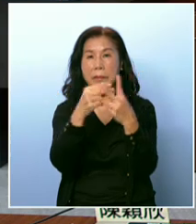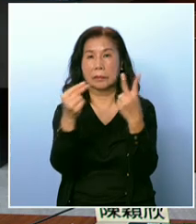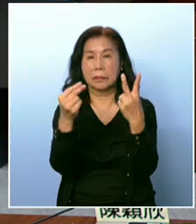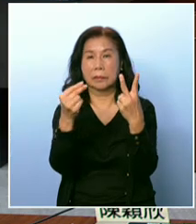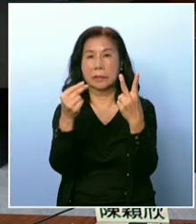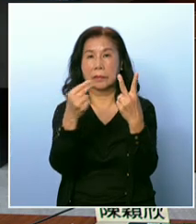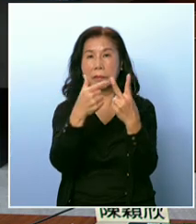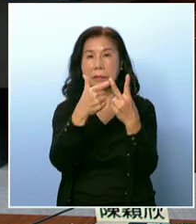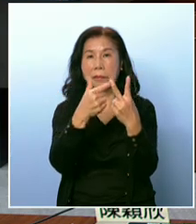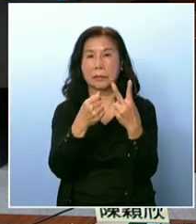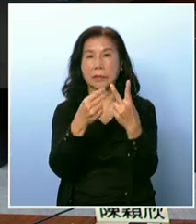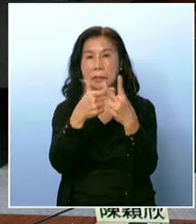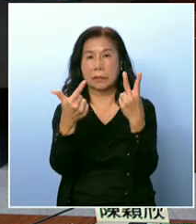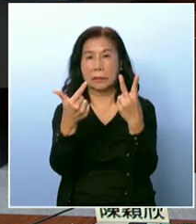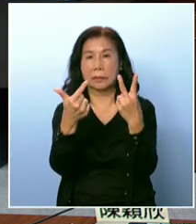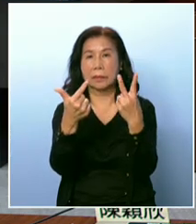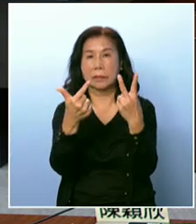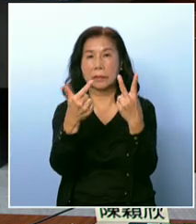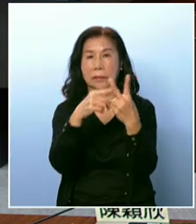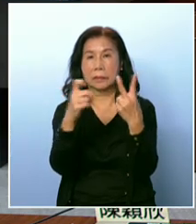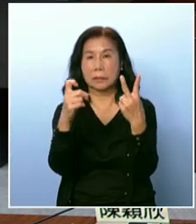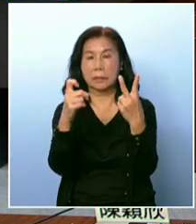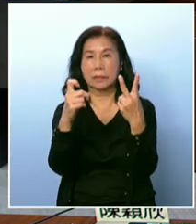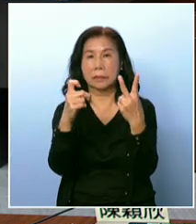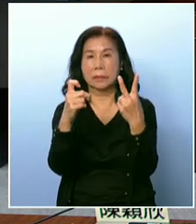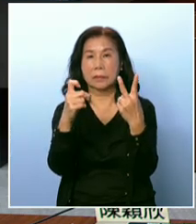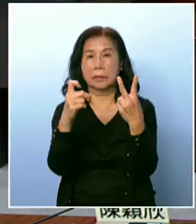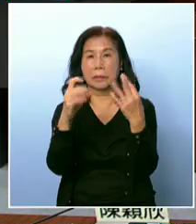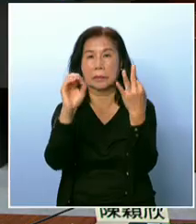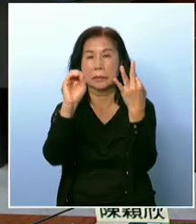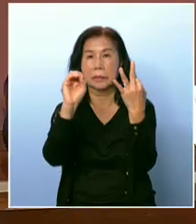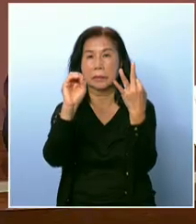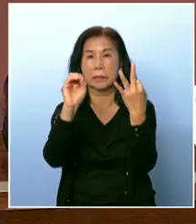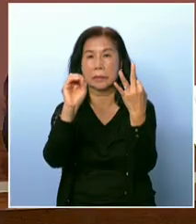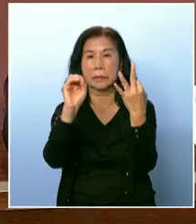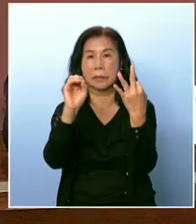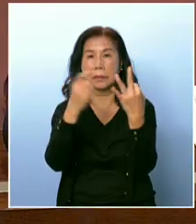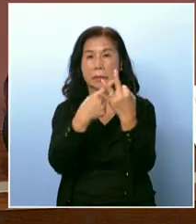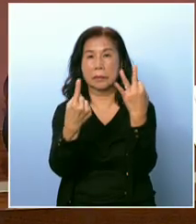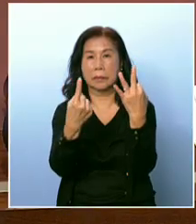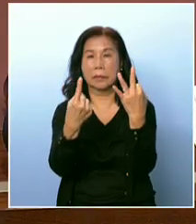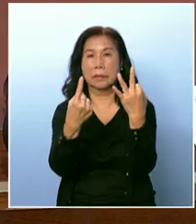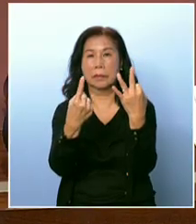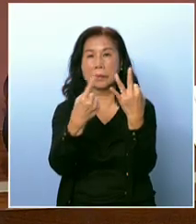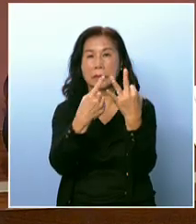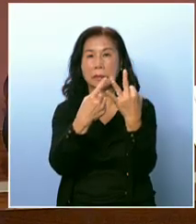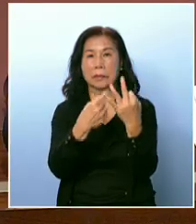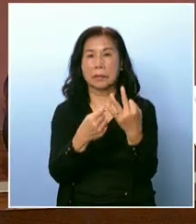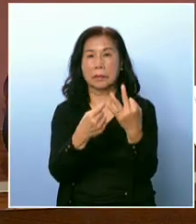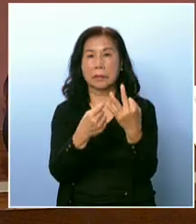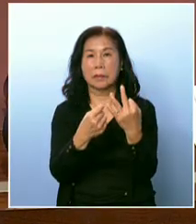26, 27, 28, 29, 30, 31,